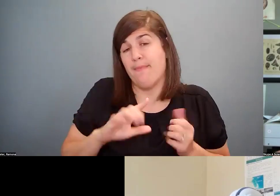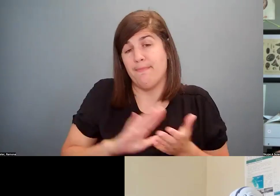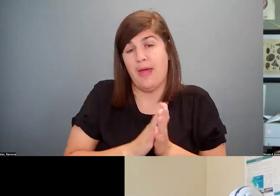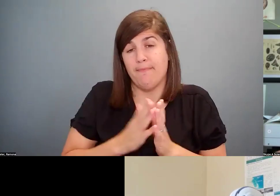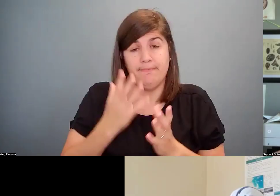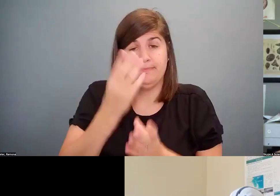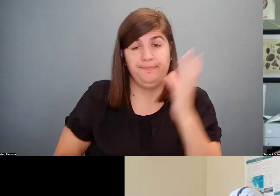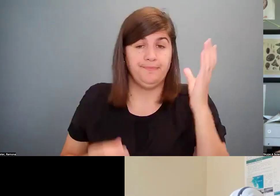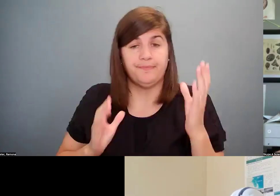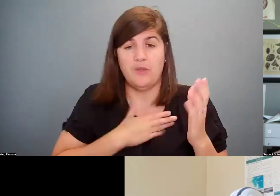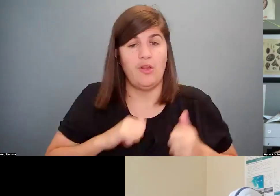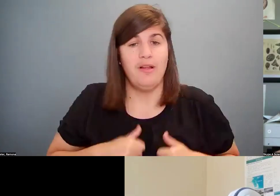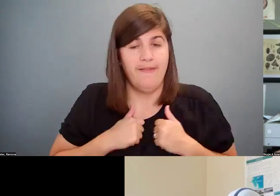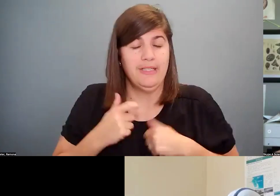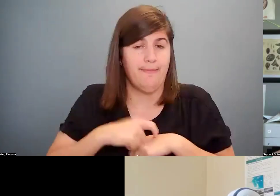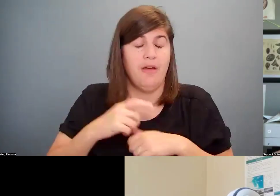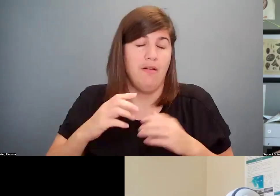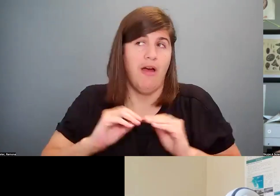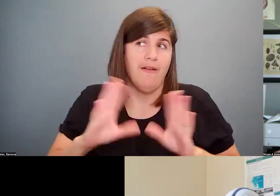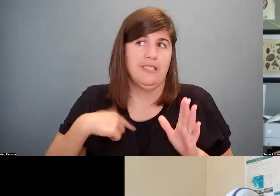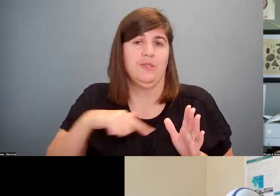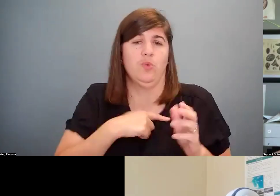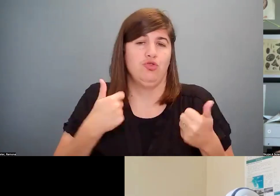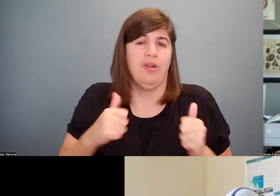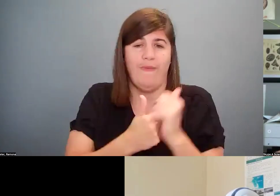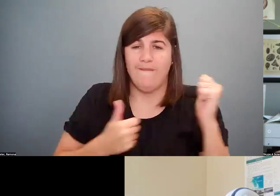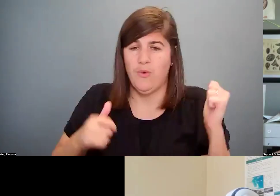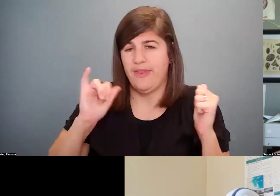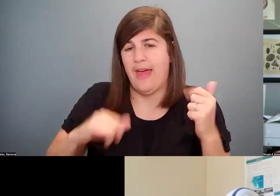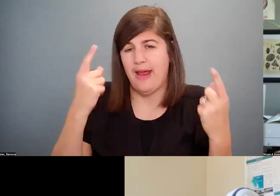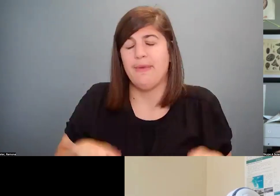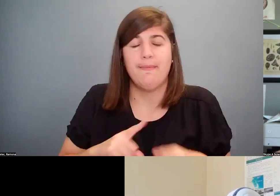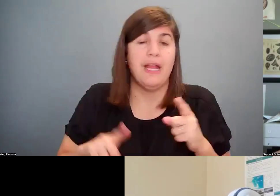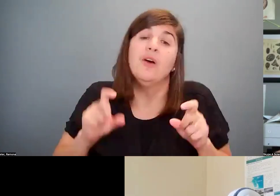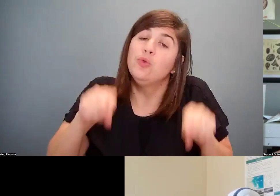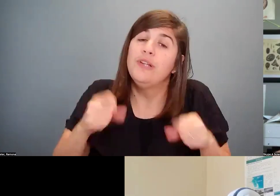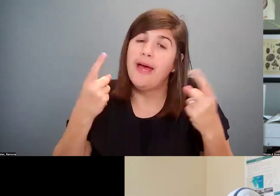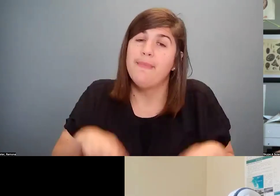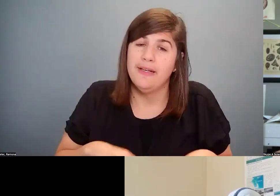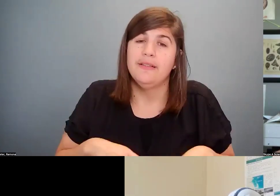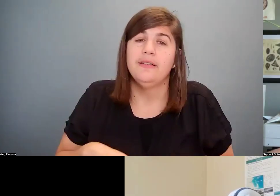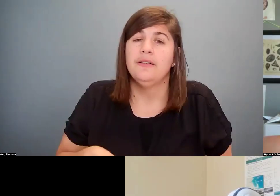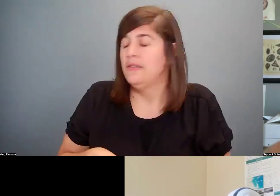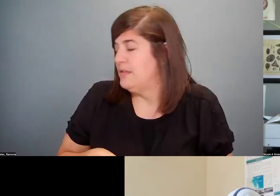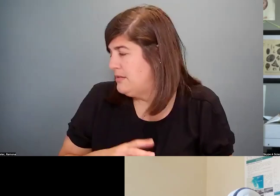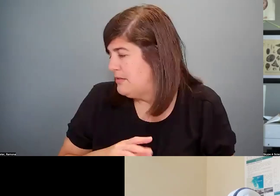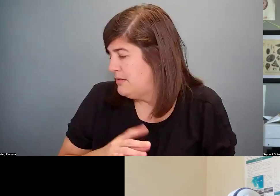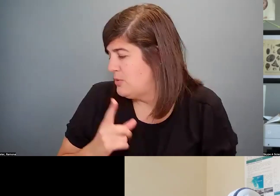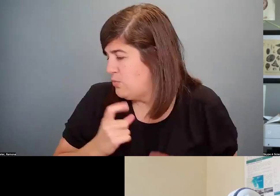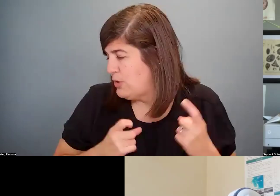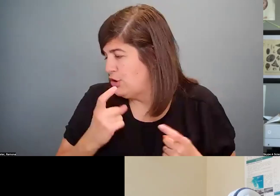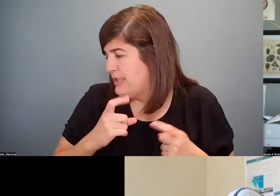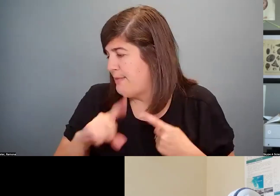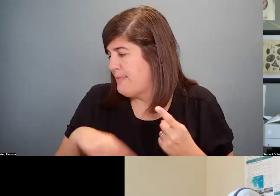lifetime. We're obviously trying to avoid that as much as possible, but it can happen. There was more to the question. Was there a portion about climate